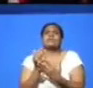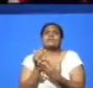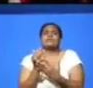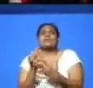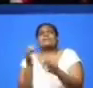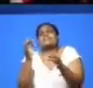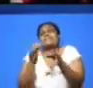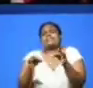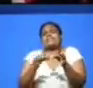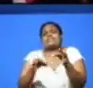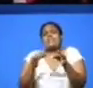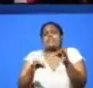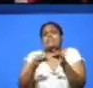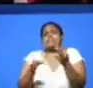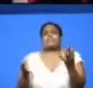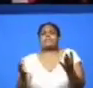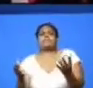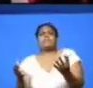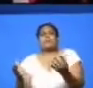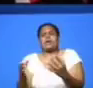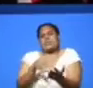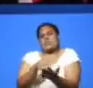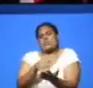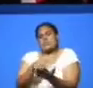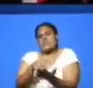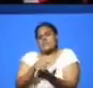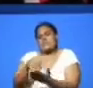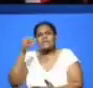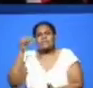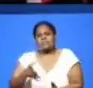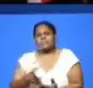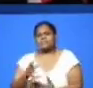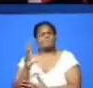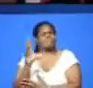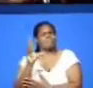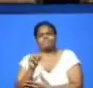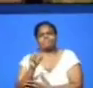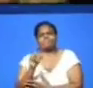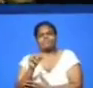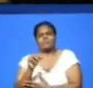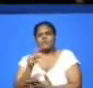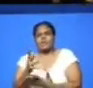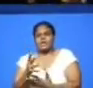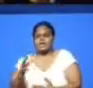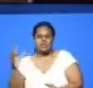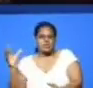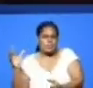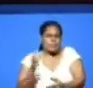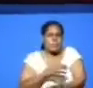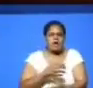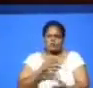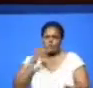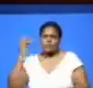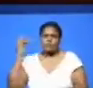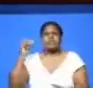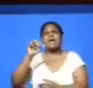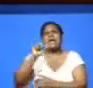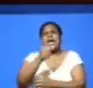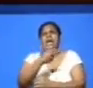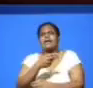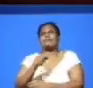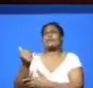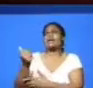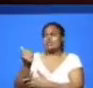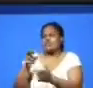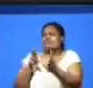was no wishy-washy, mamby-pamby, fraidy-fraidy. Elijah stormed into Ahab's palace. Ahab flexing